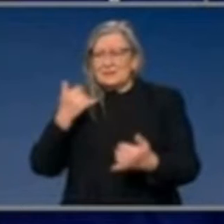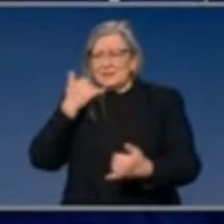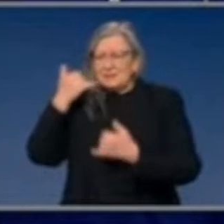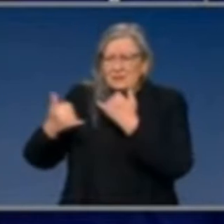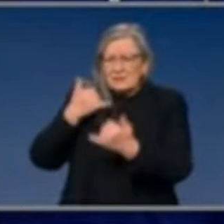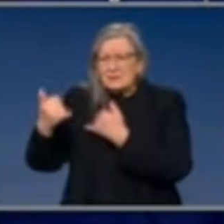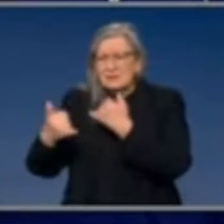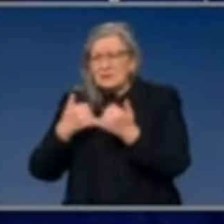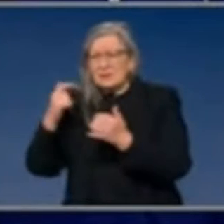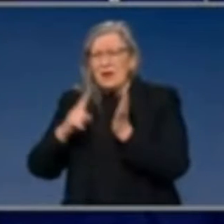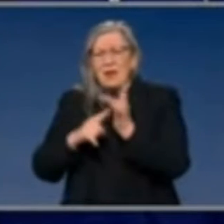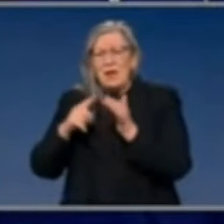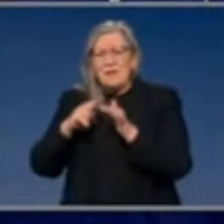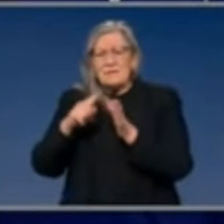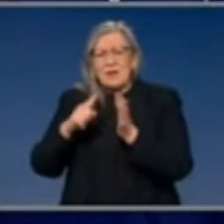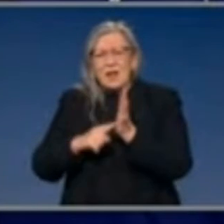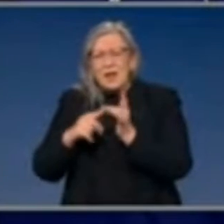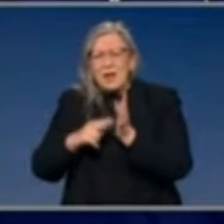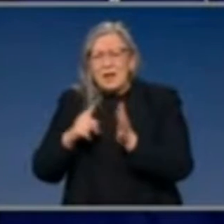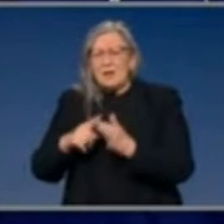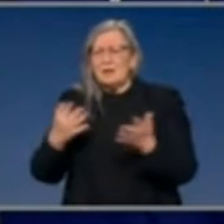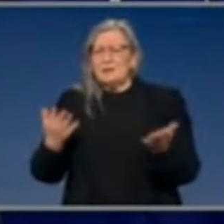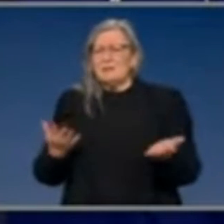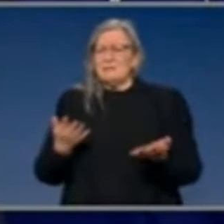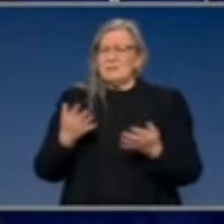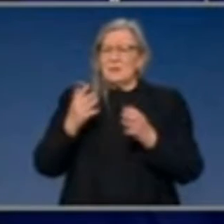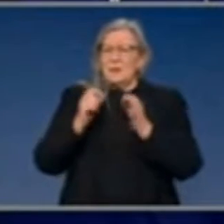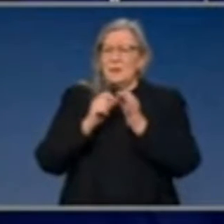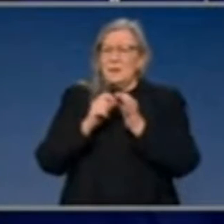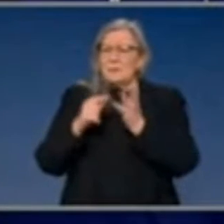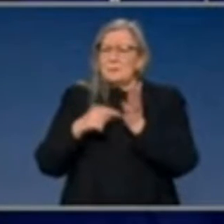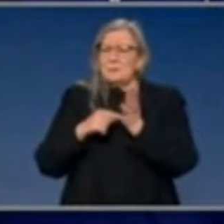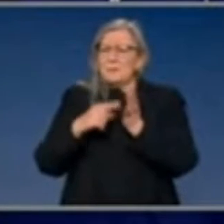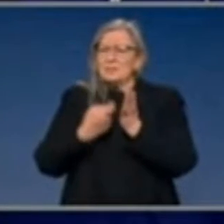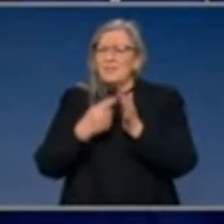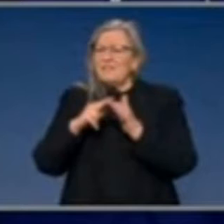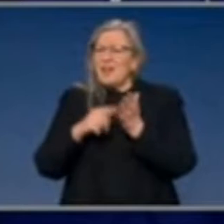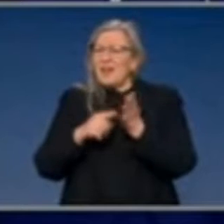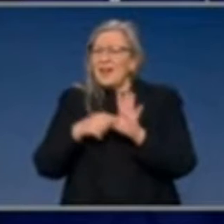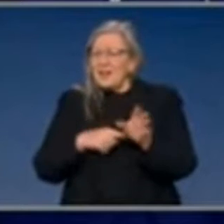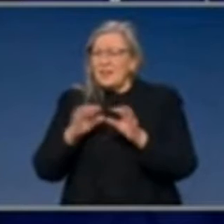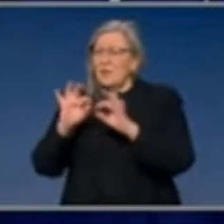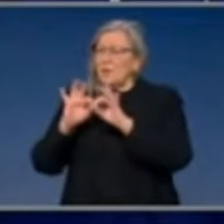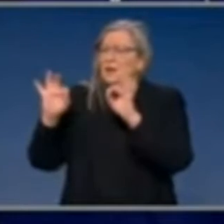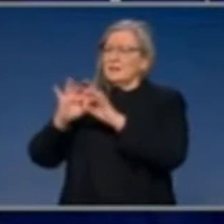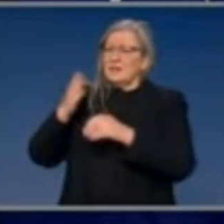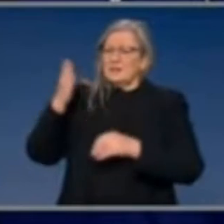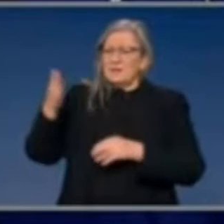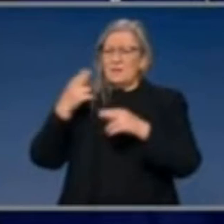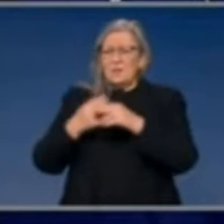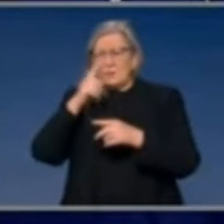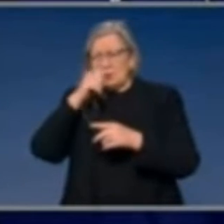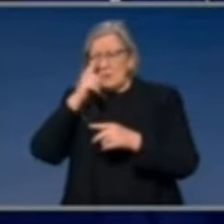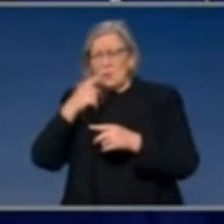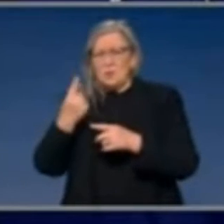Butterfly Foundations, which deal with eating disorders, which is such an insidious condition. And if we can get these schools